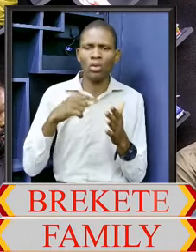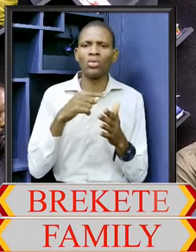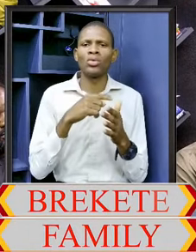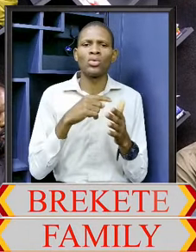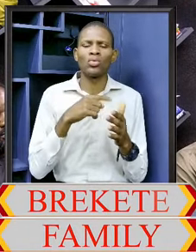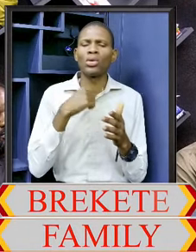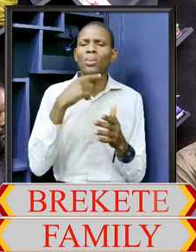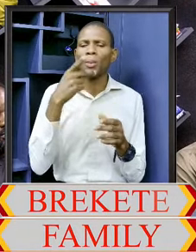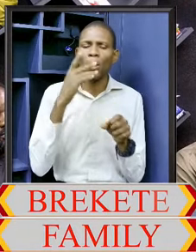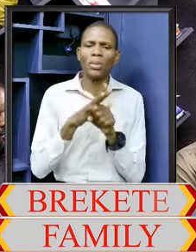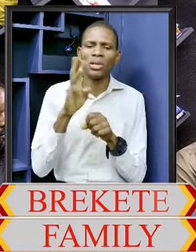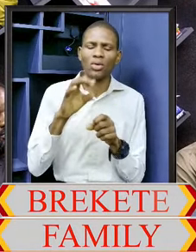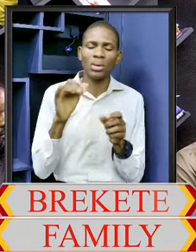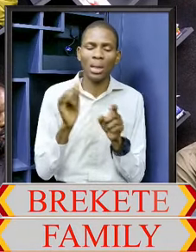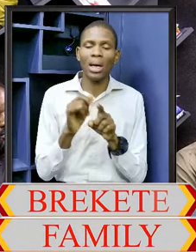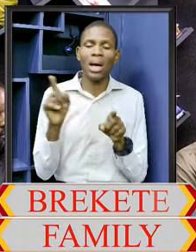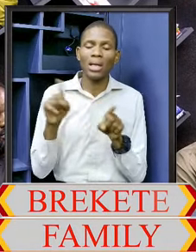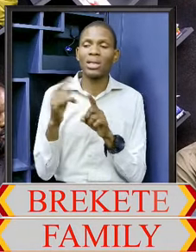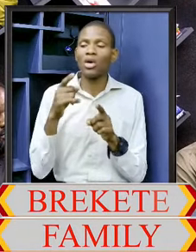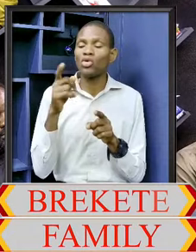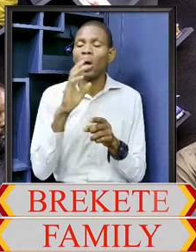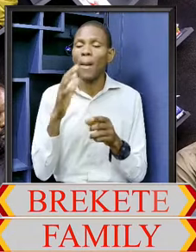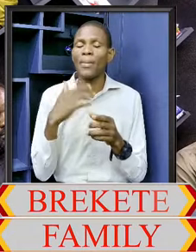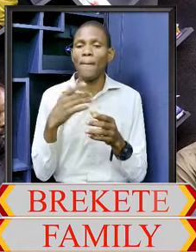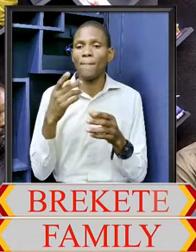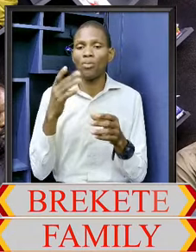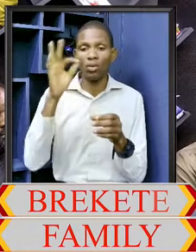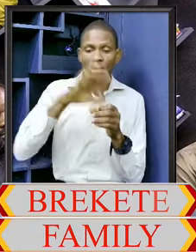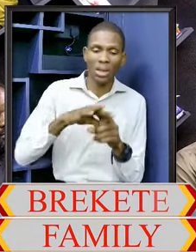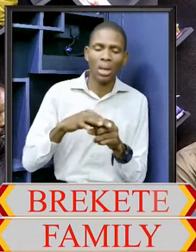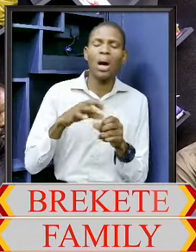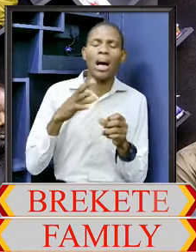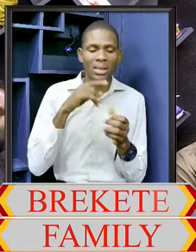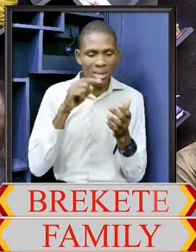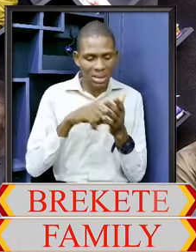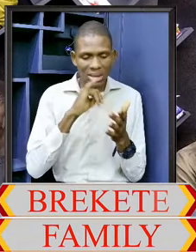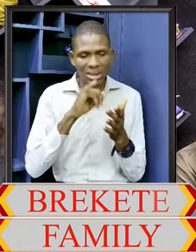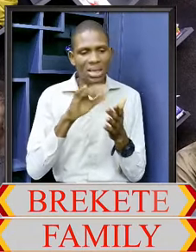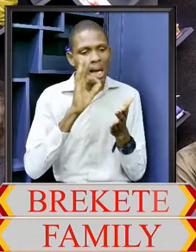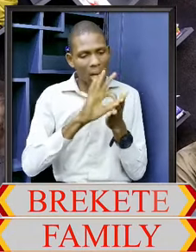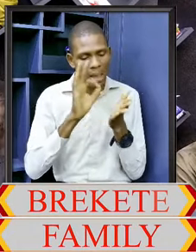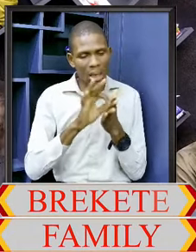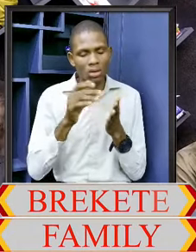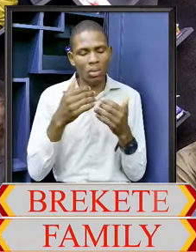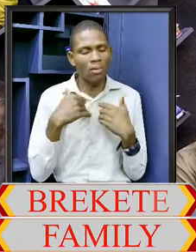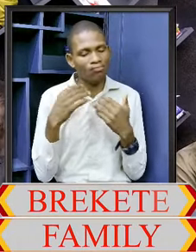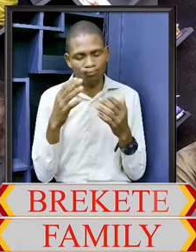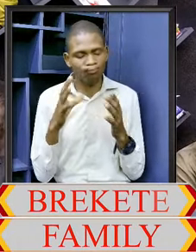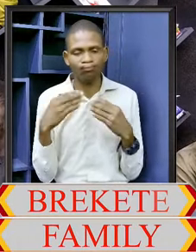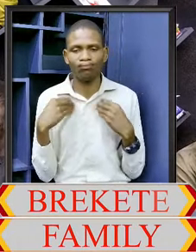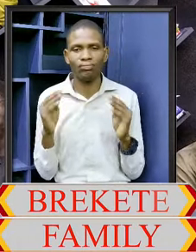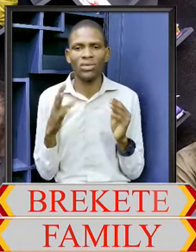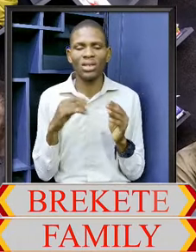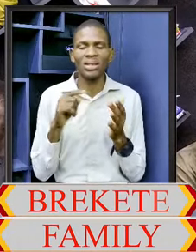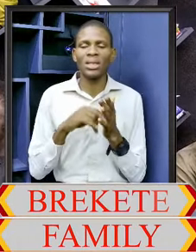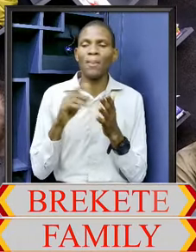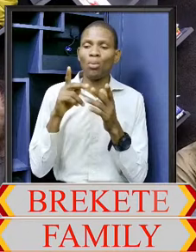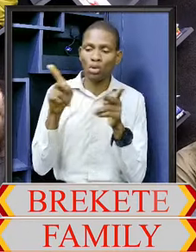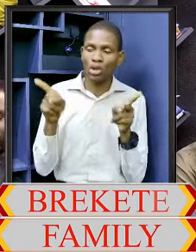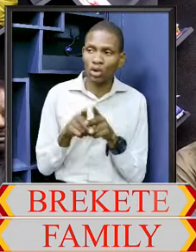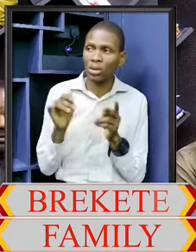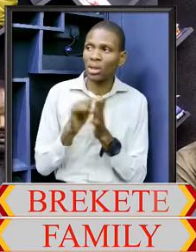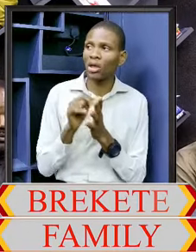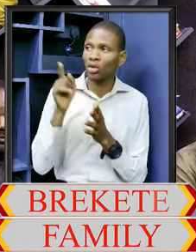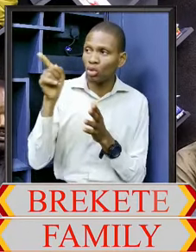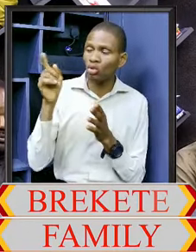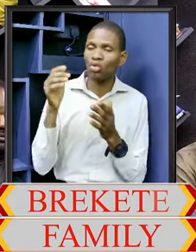say, yes, you are endorsed, and this is the account you have given. And this position you have taken is actually the position that